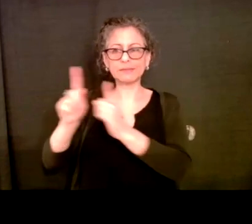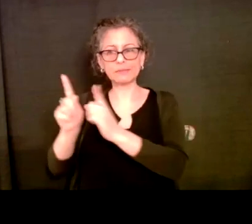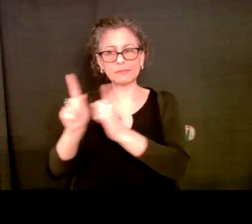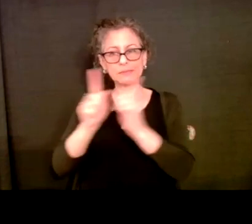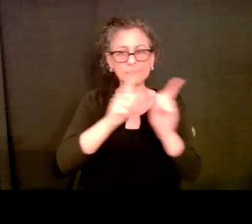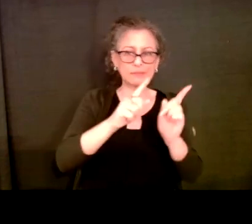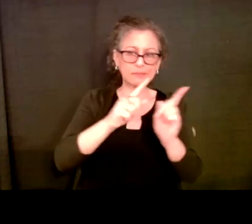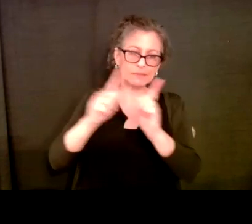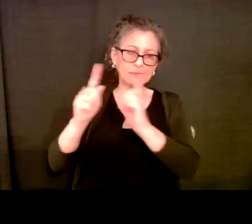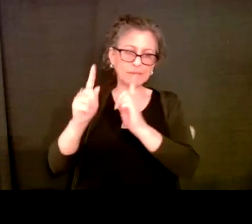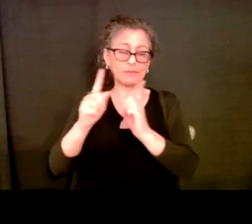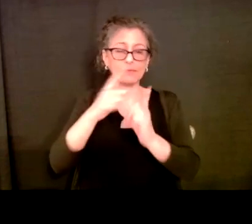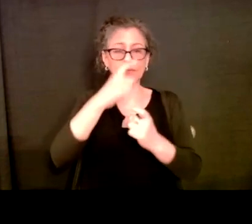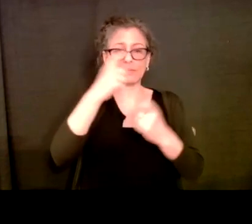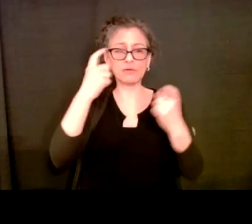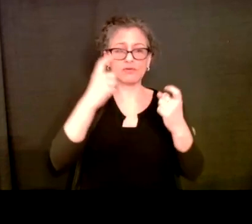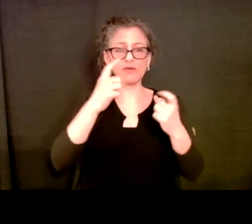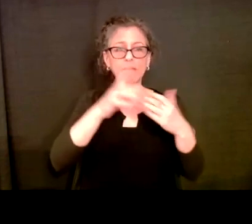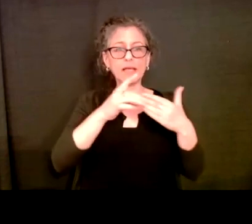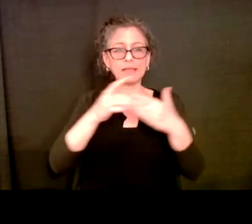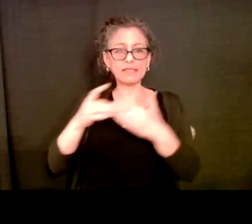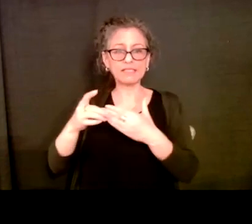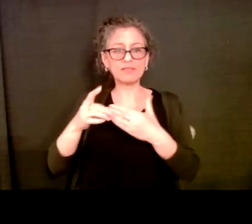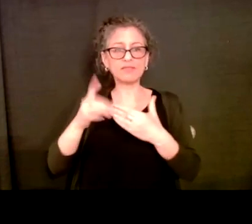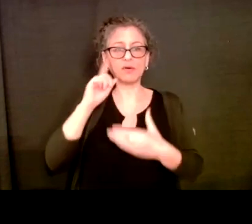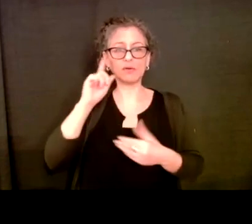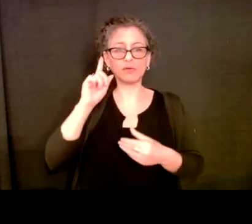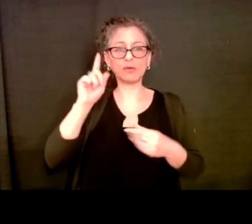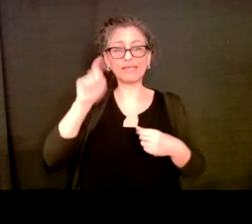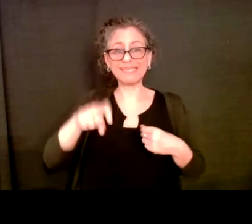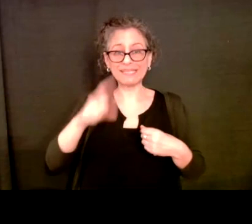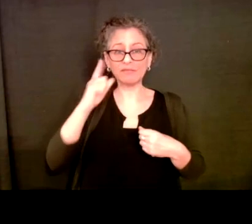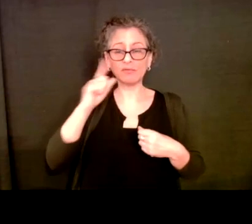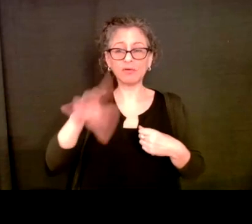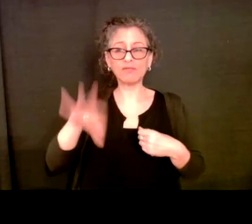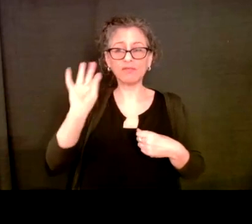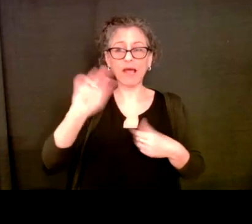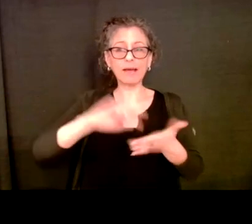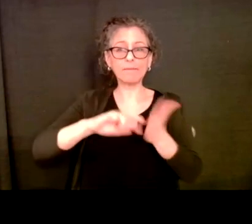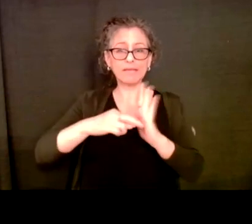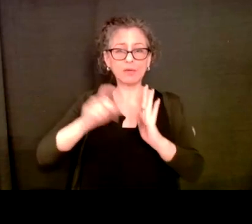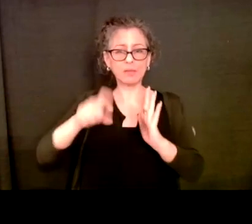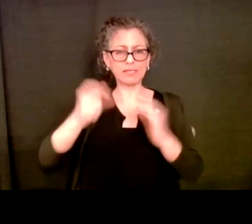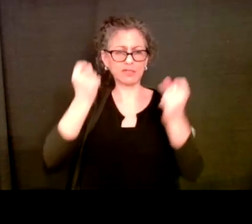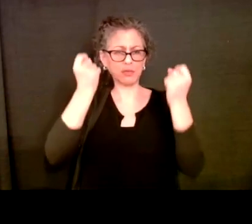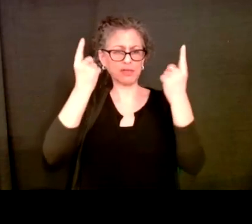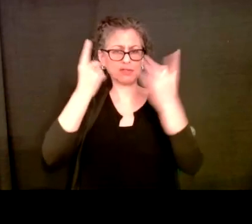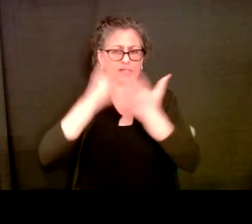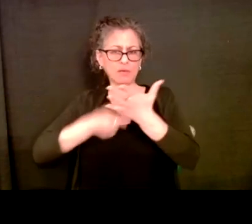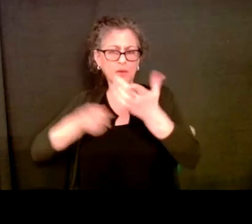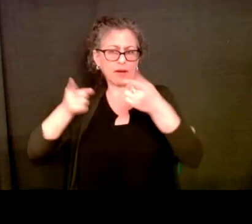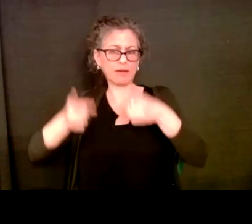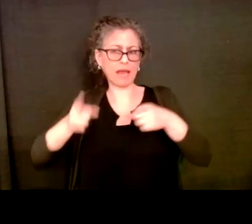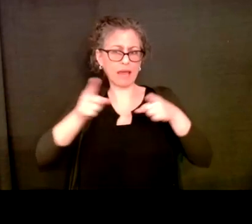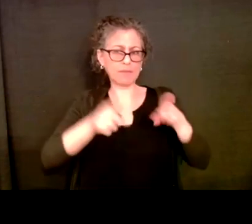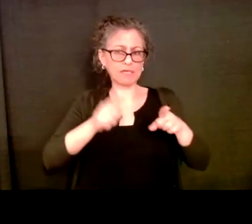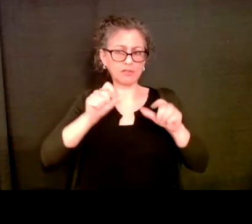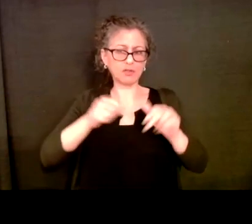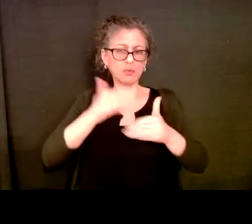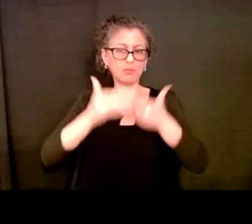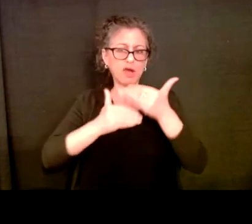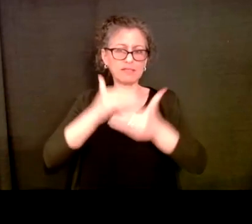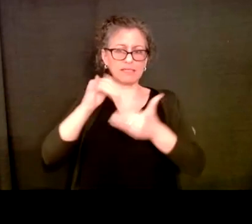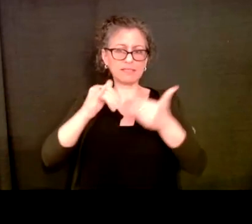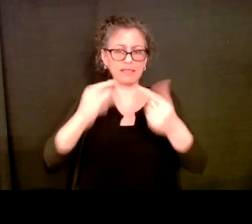Trauma often leads to a need to find meaning. We need to make sense of that so that we can process the